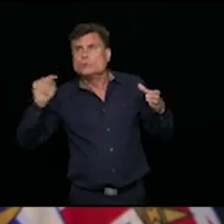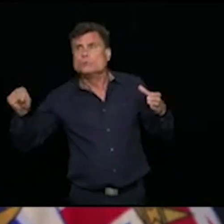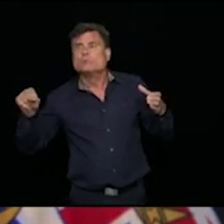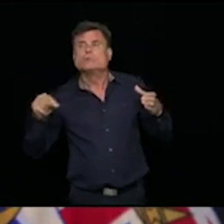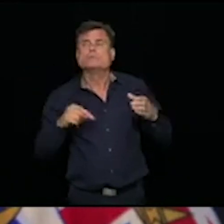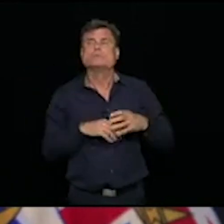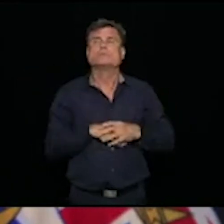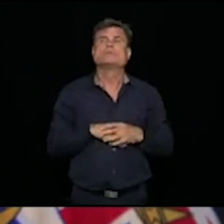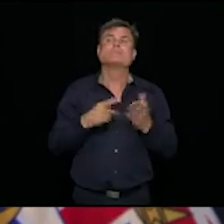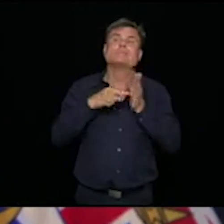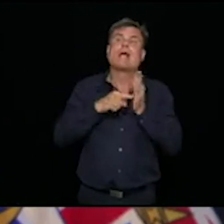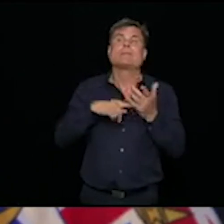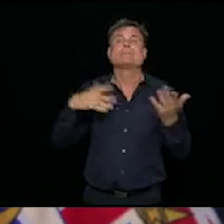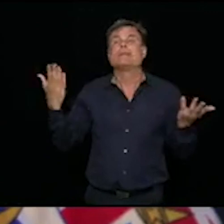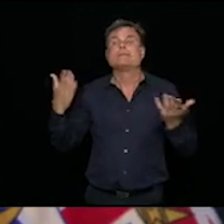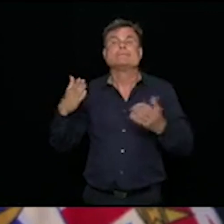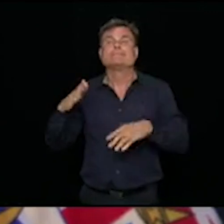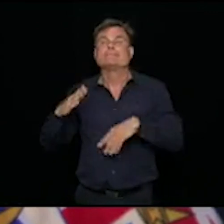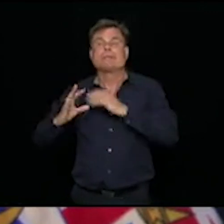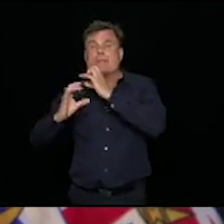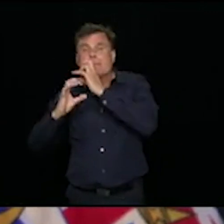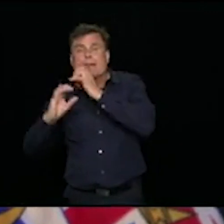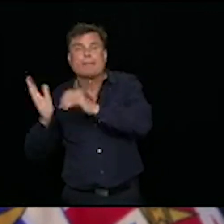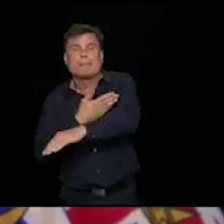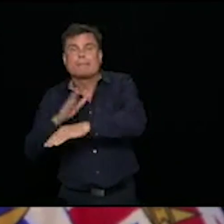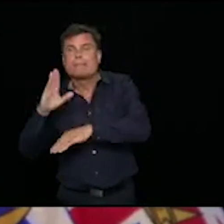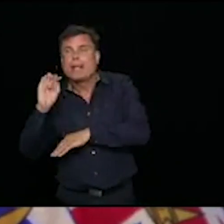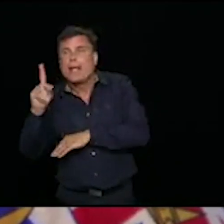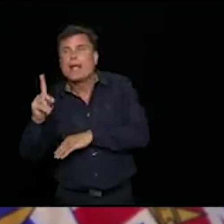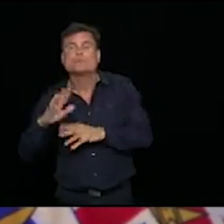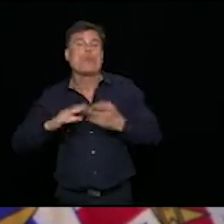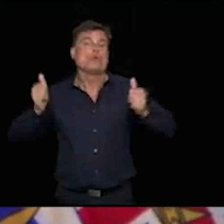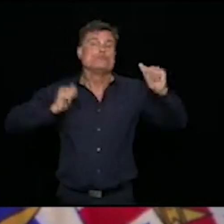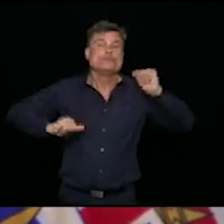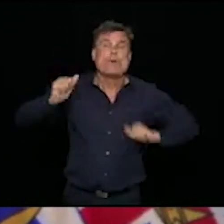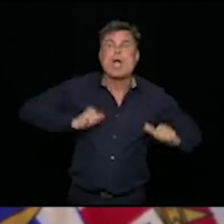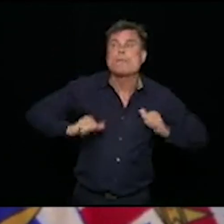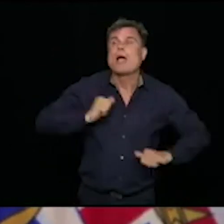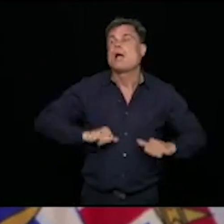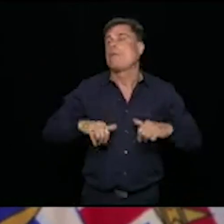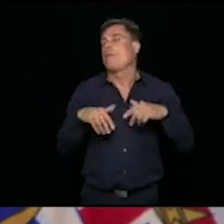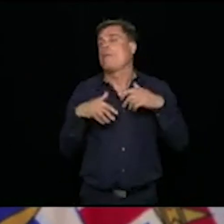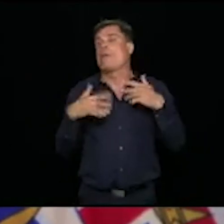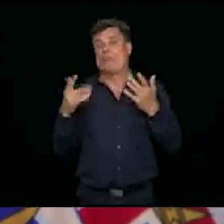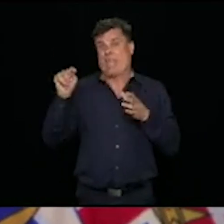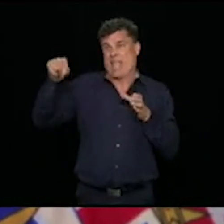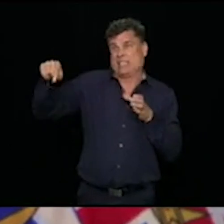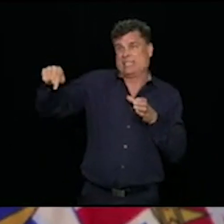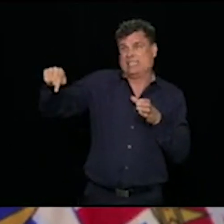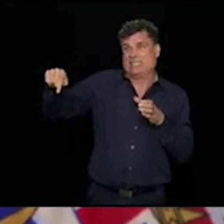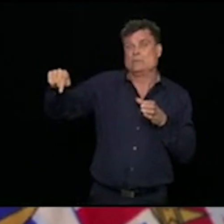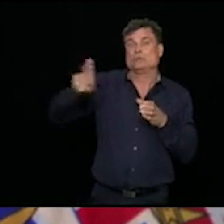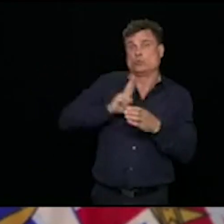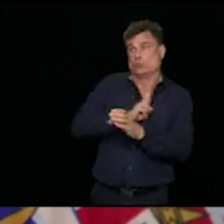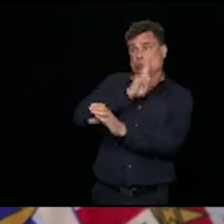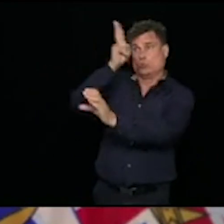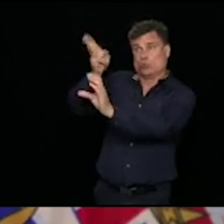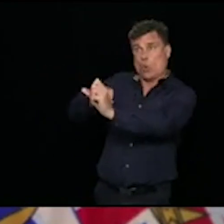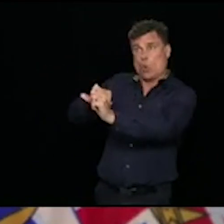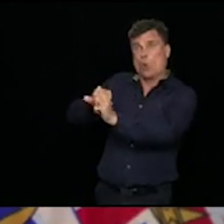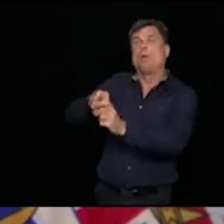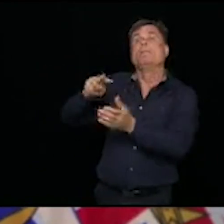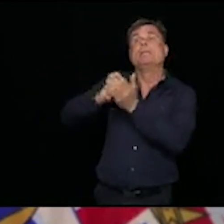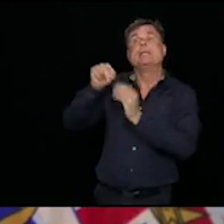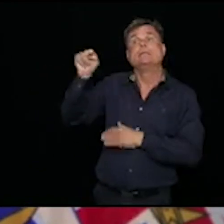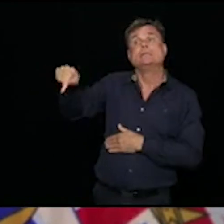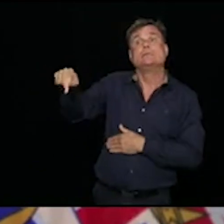be observed in that elective. So that might include things like band or choral music or drama, where you could use a bigger